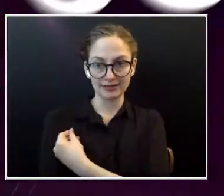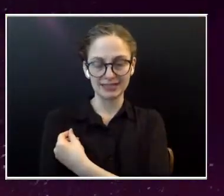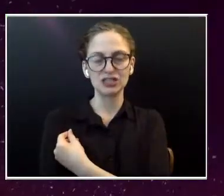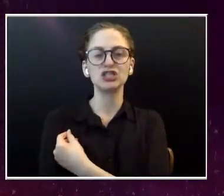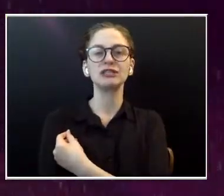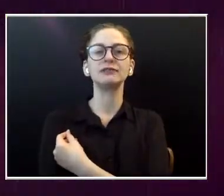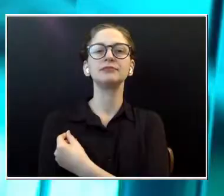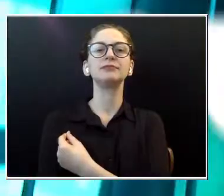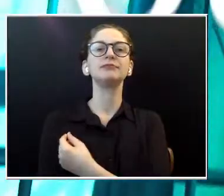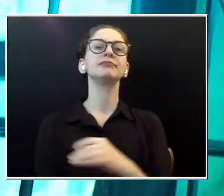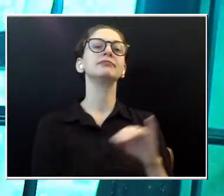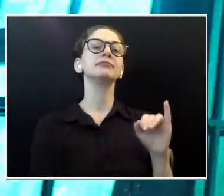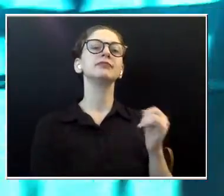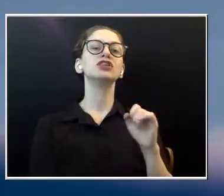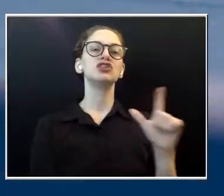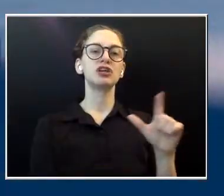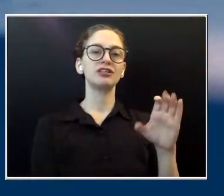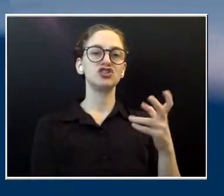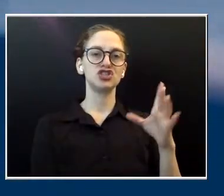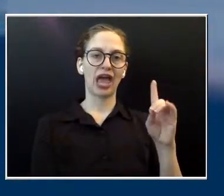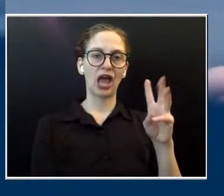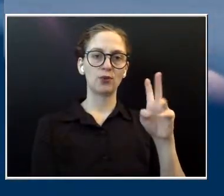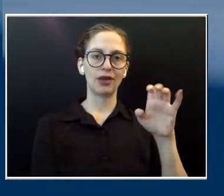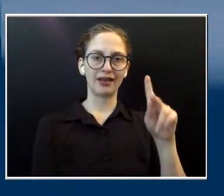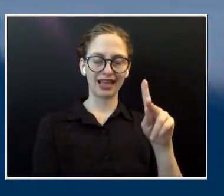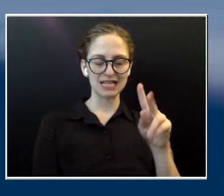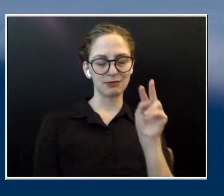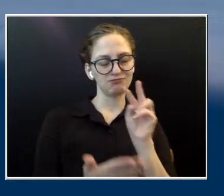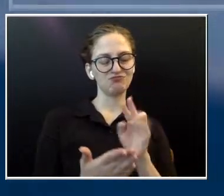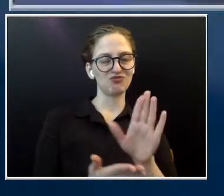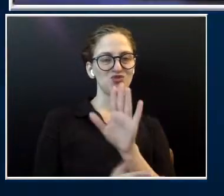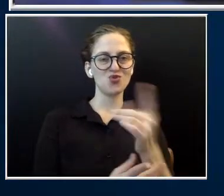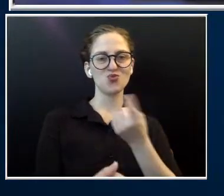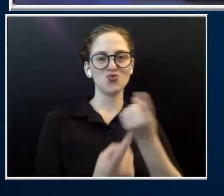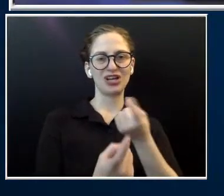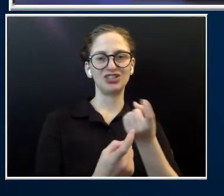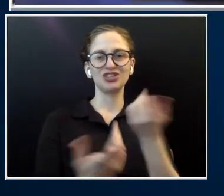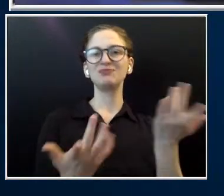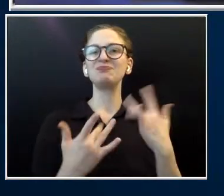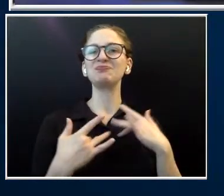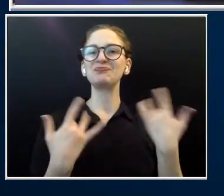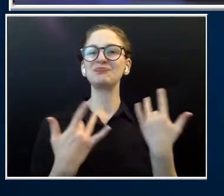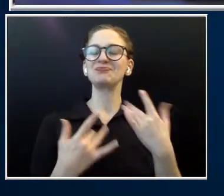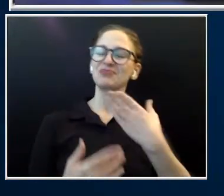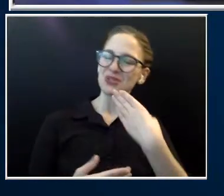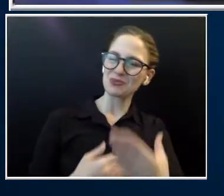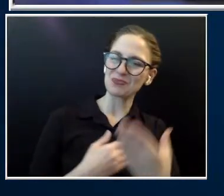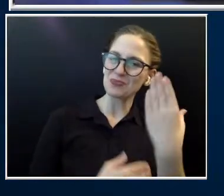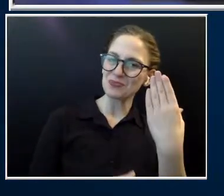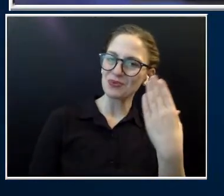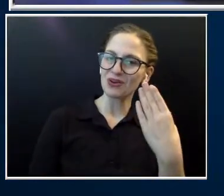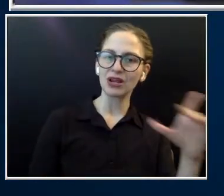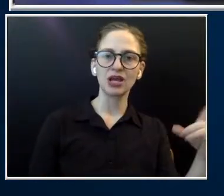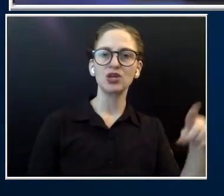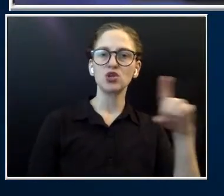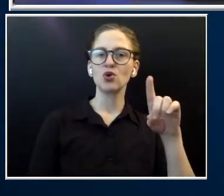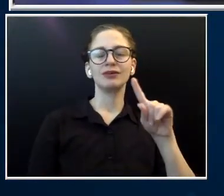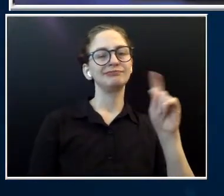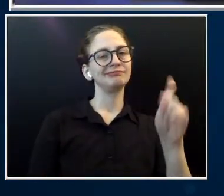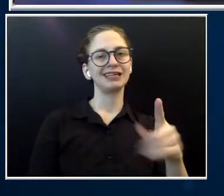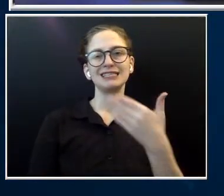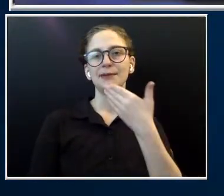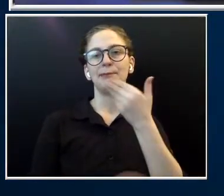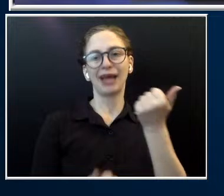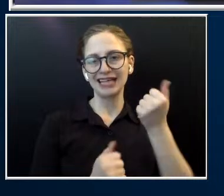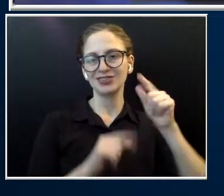our feeds for your questions. Jill, what's going on out there? Good morning. You guys ask the best questions, but our viewers always